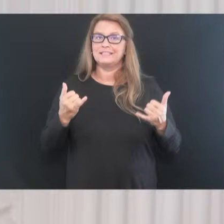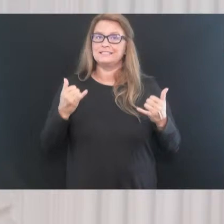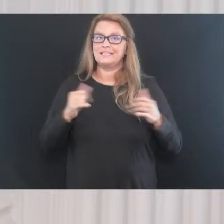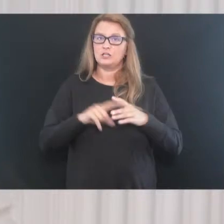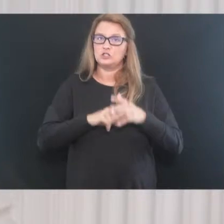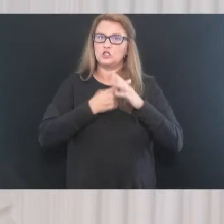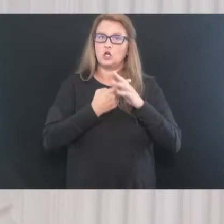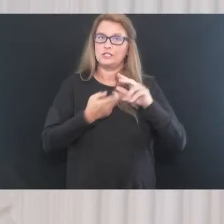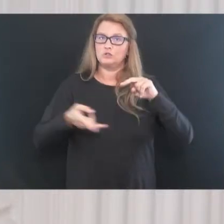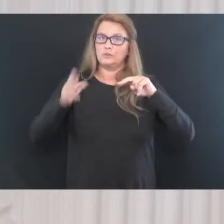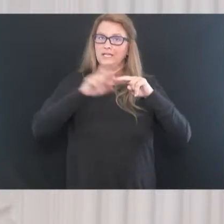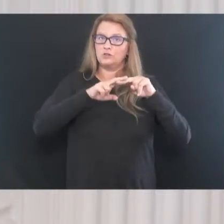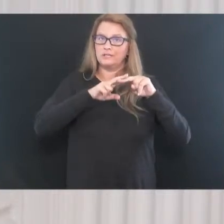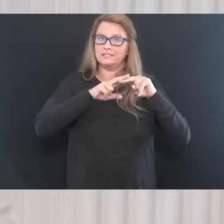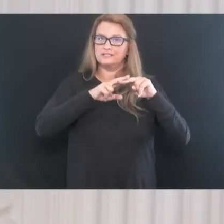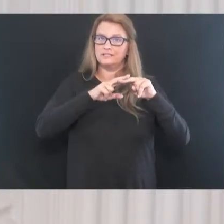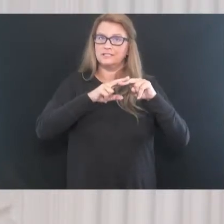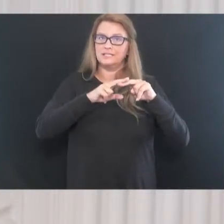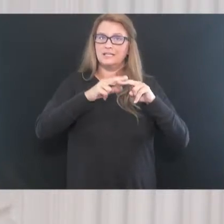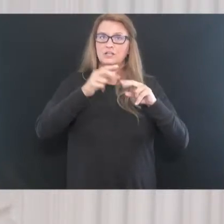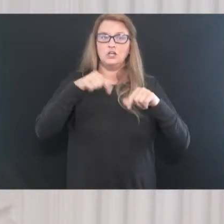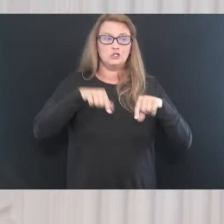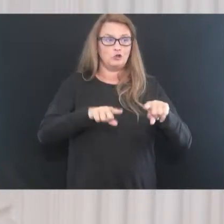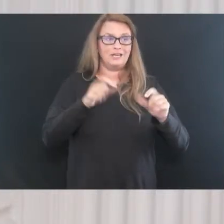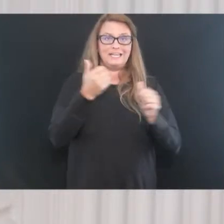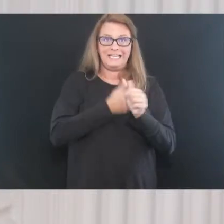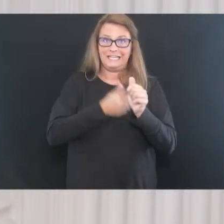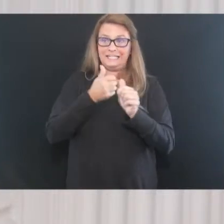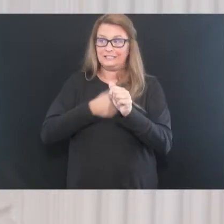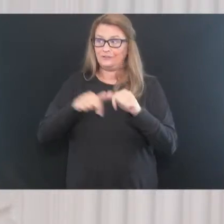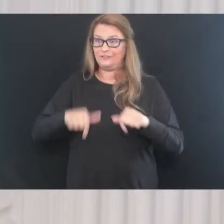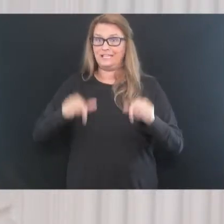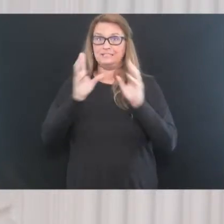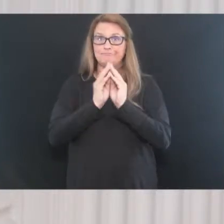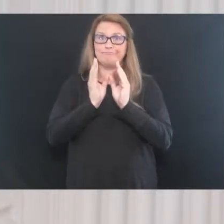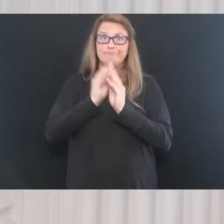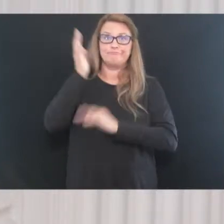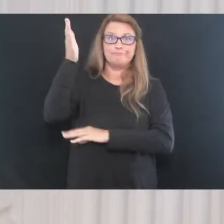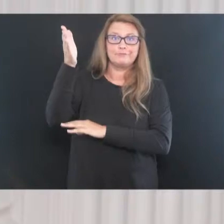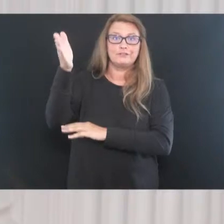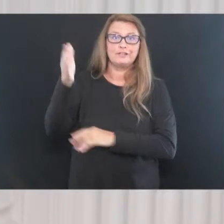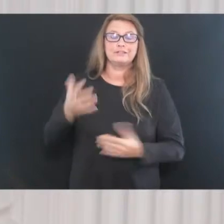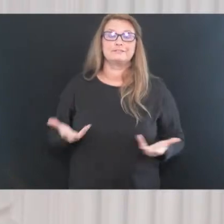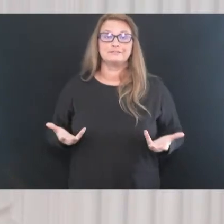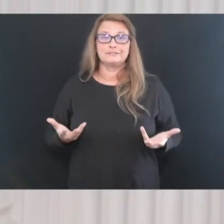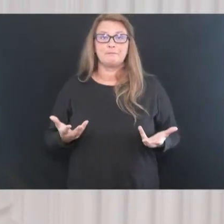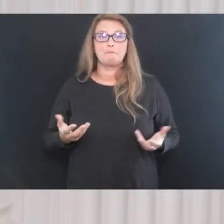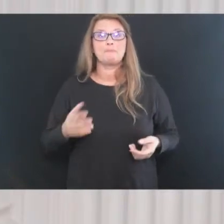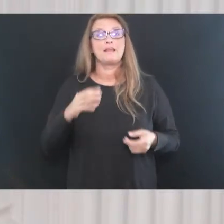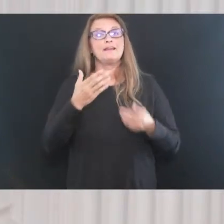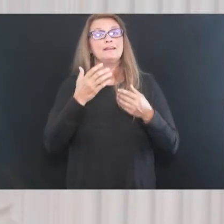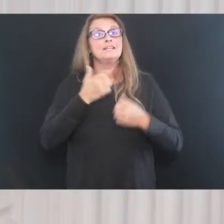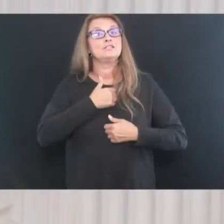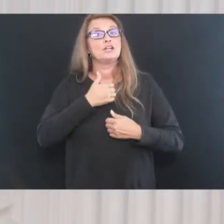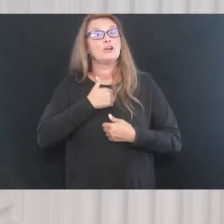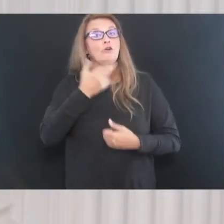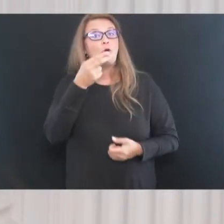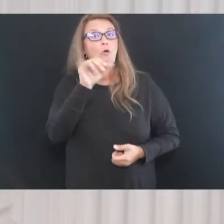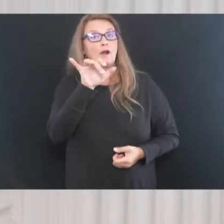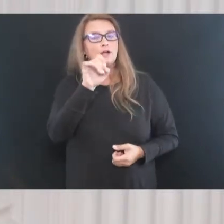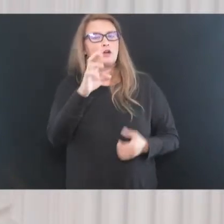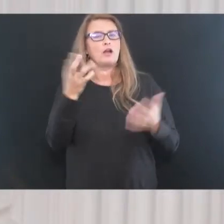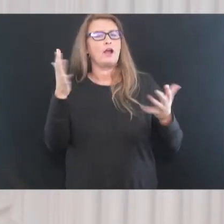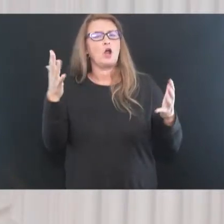increase every time we have a new press briefing. And per the general's